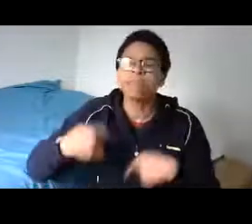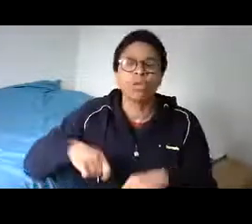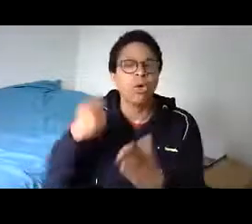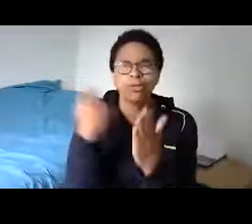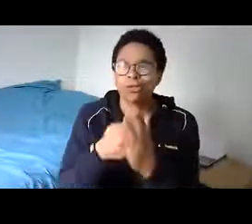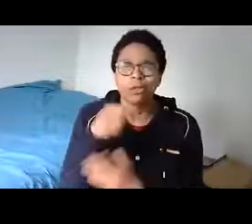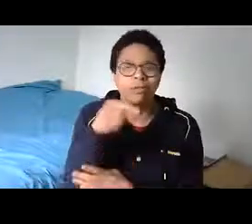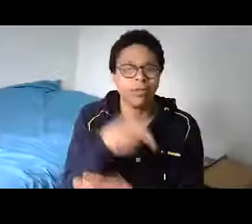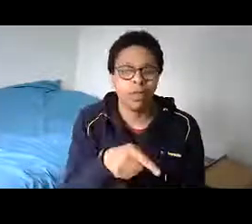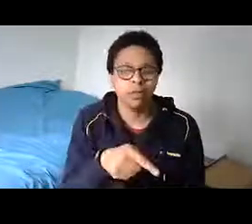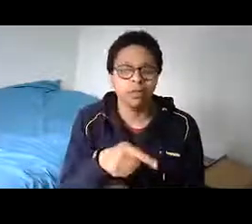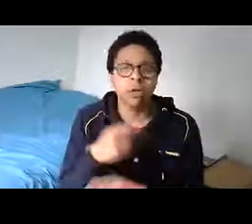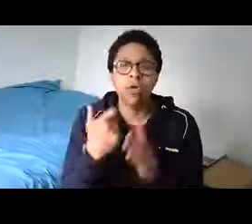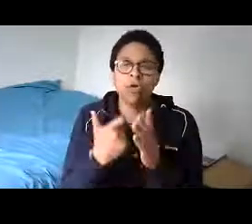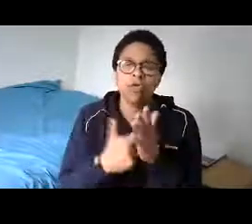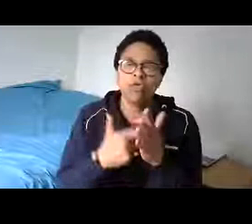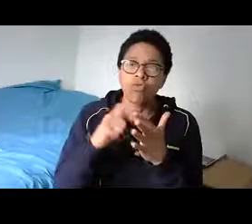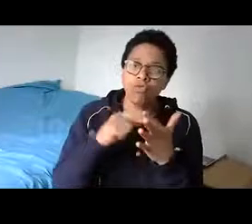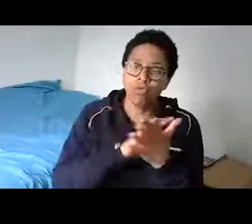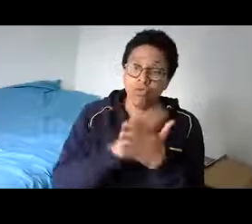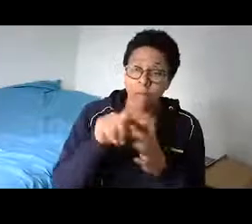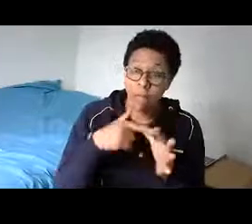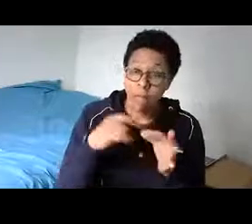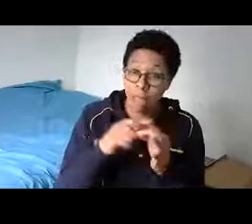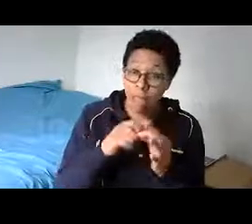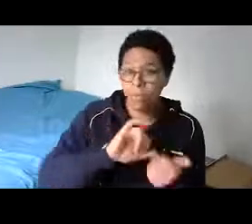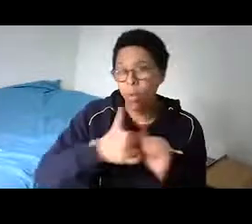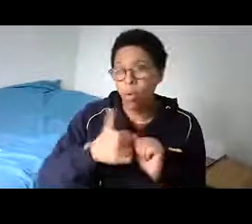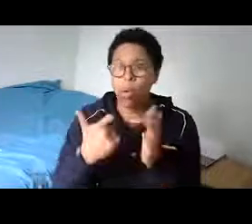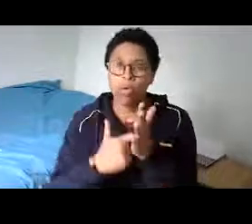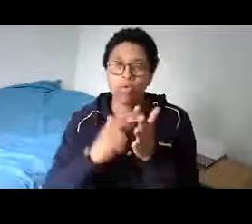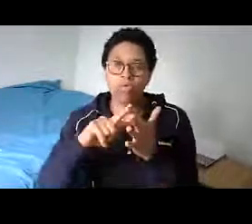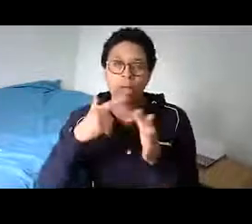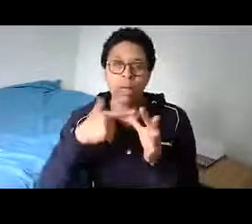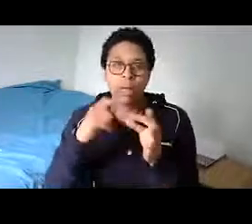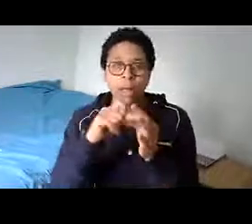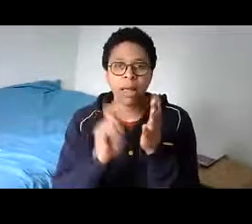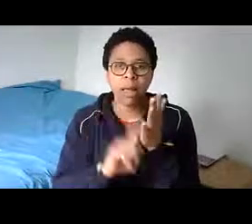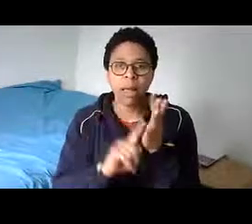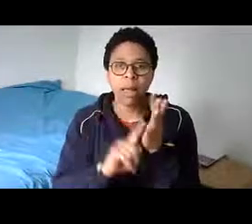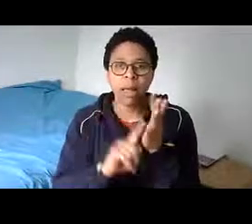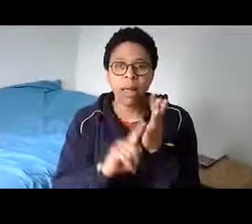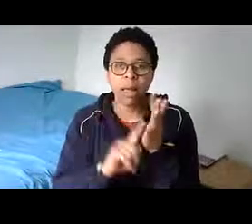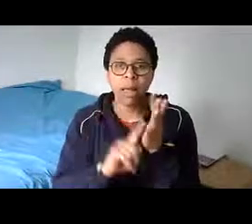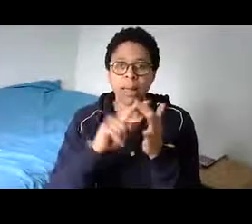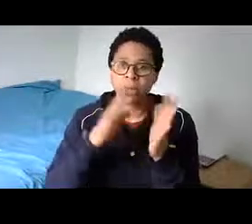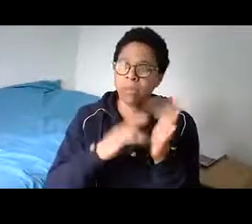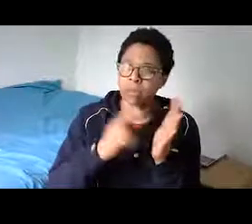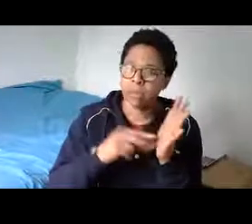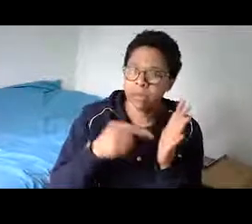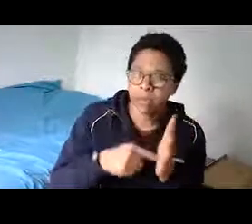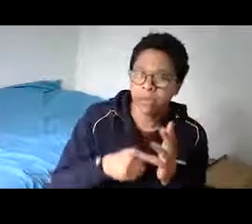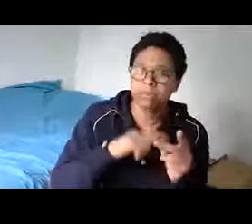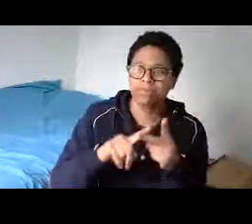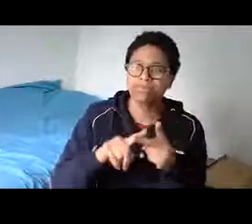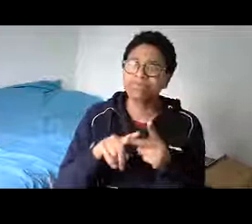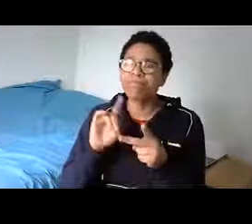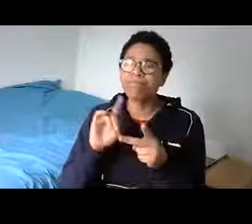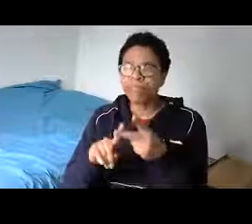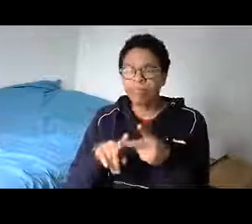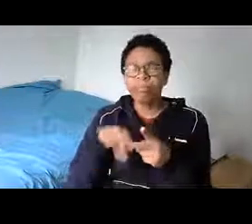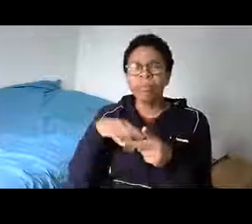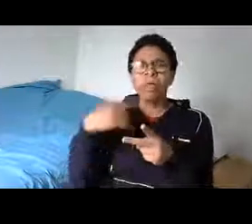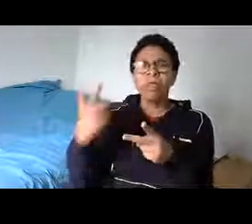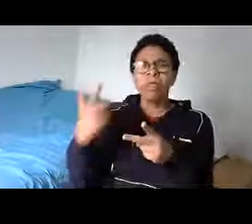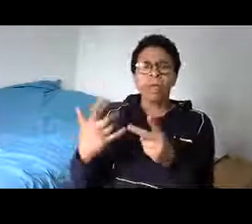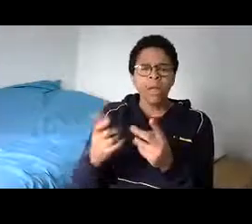services, which are for people who were detained under the Mental Health Act, and they get discharged,